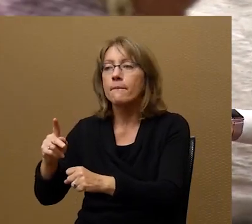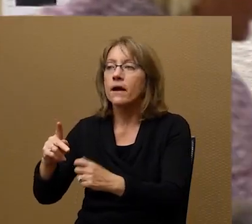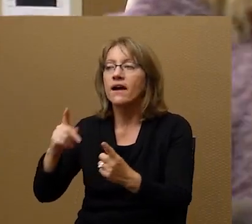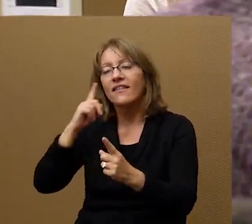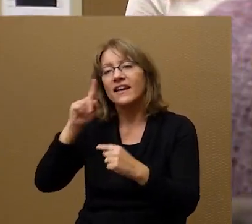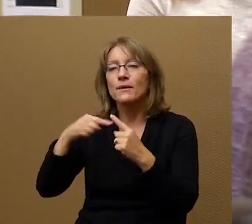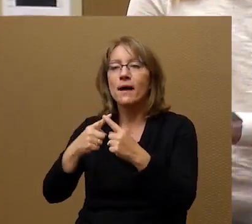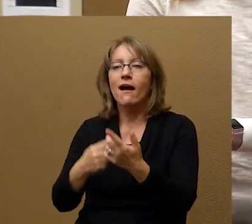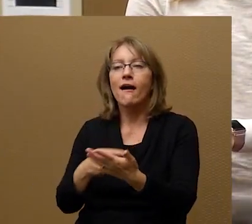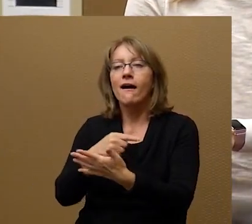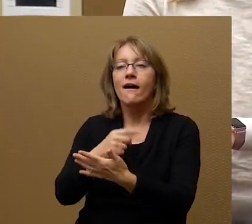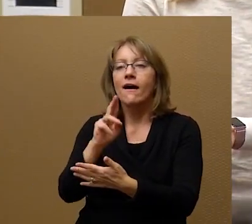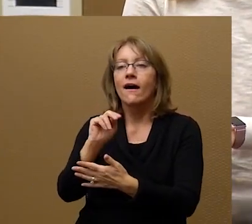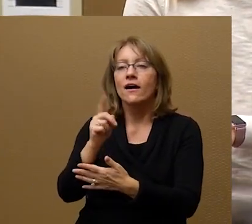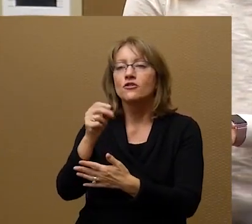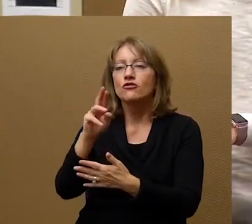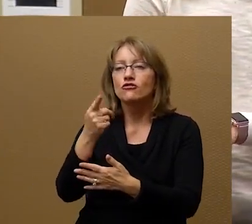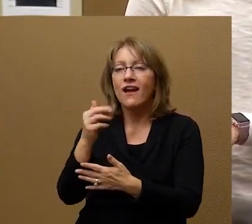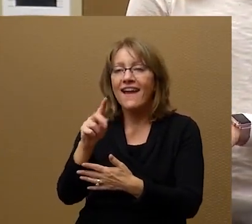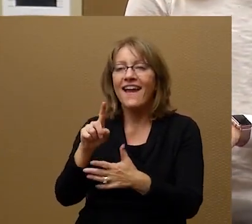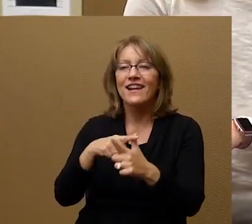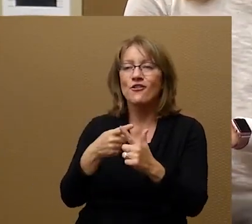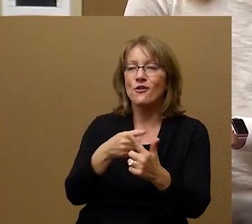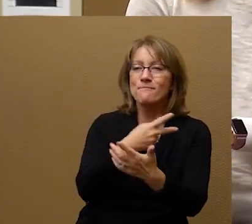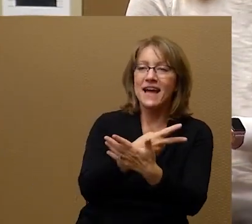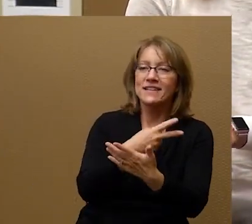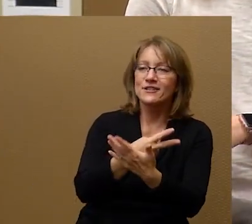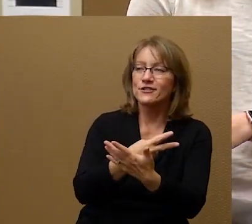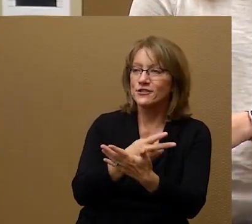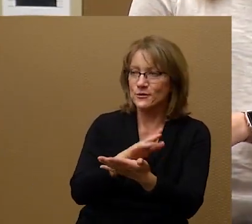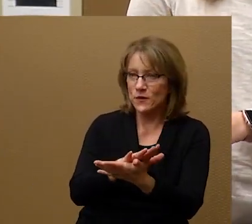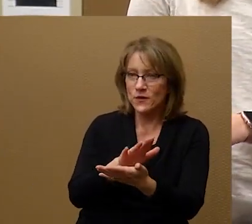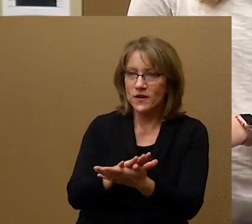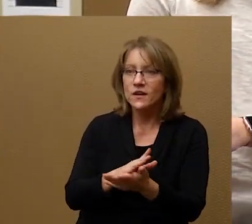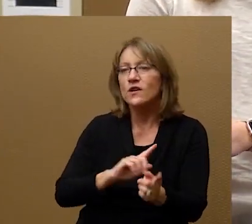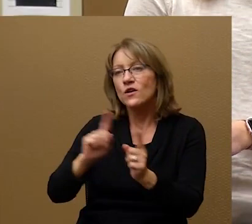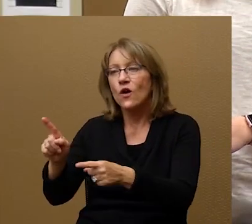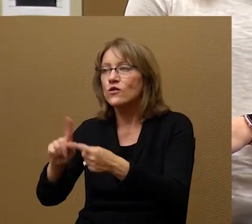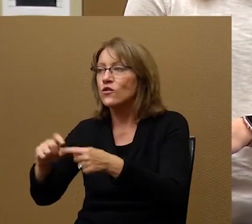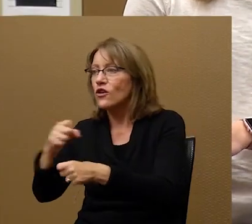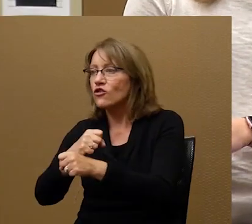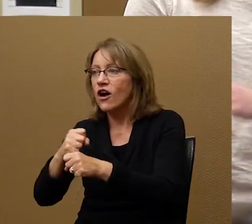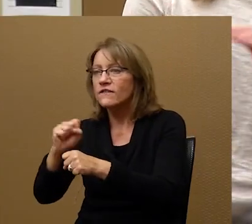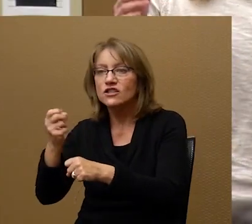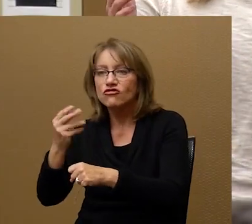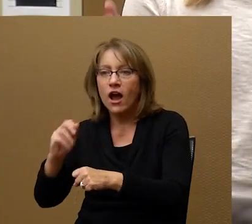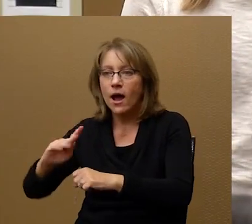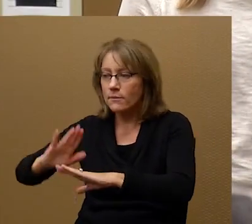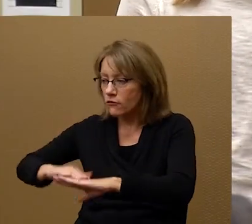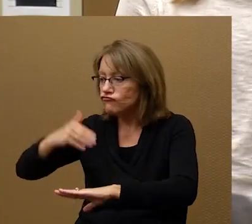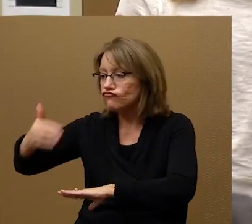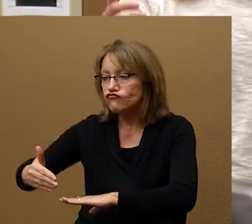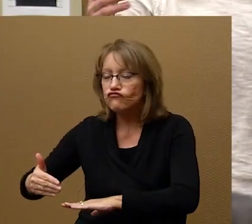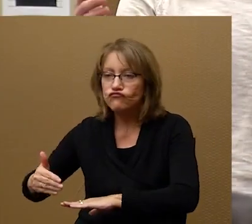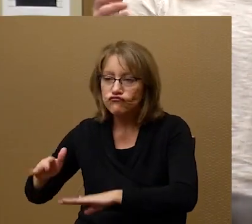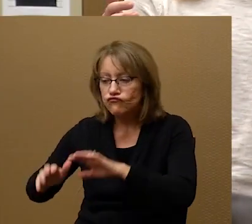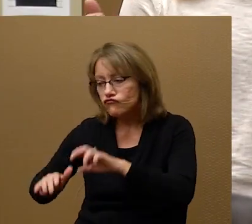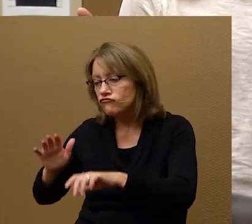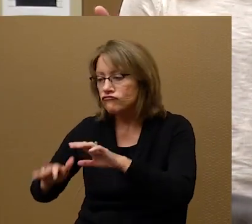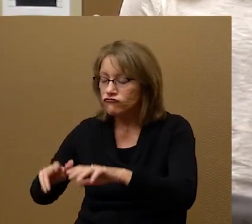an undergrad or in a master's program. Were you the one who was able to go to the coffee shop and work and you needed